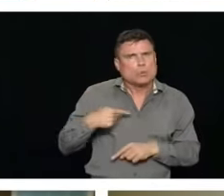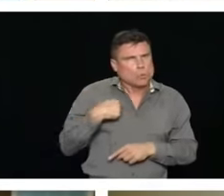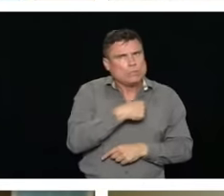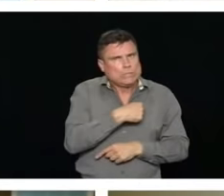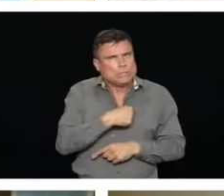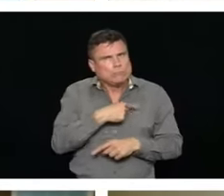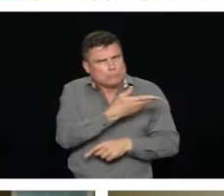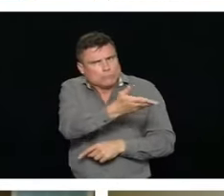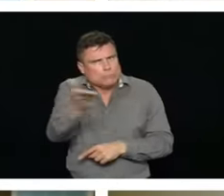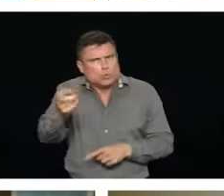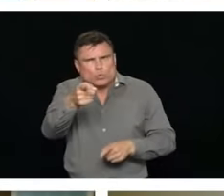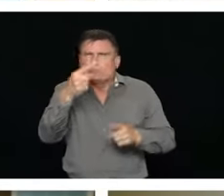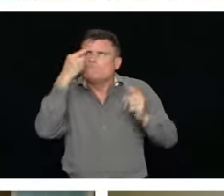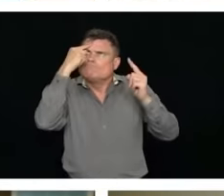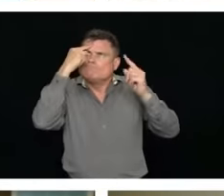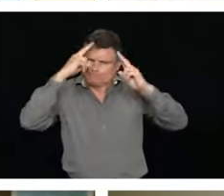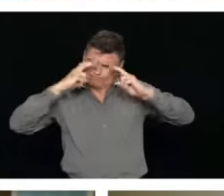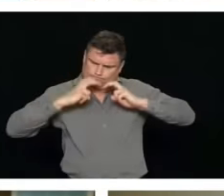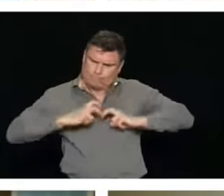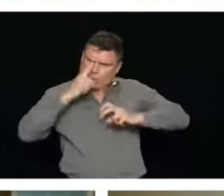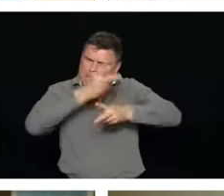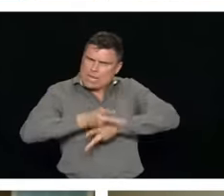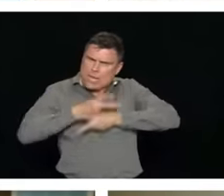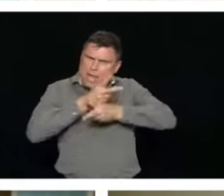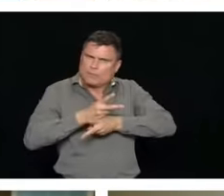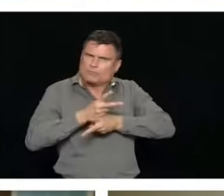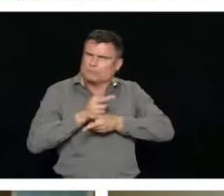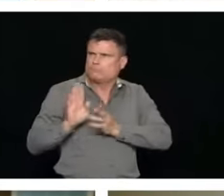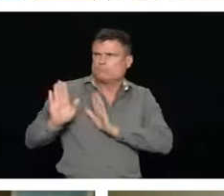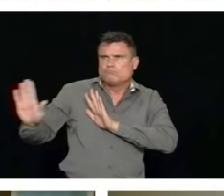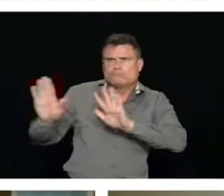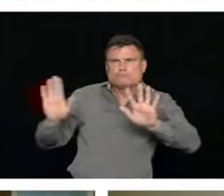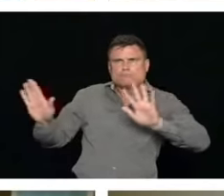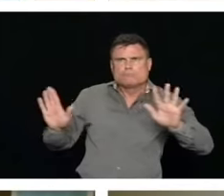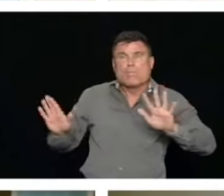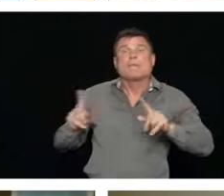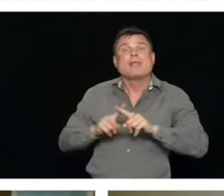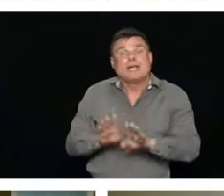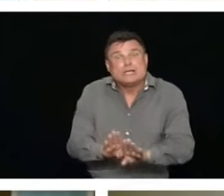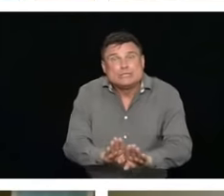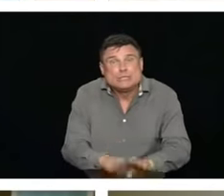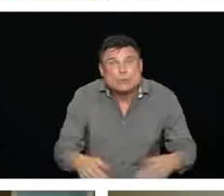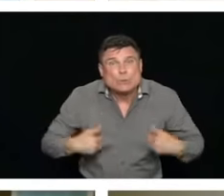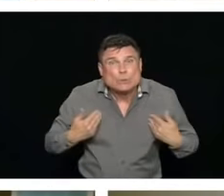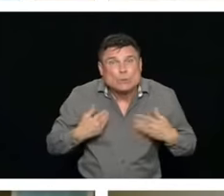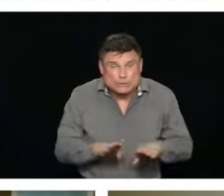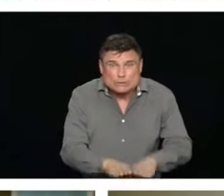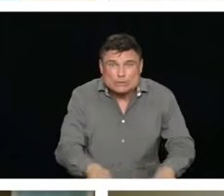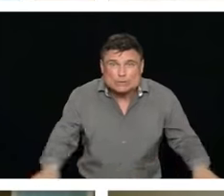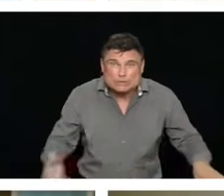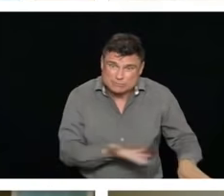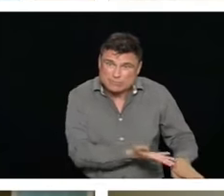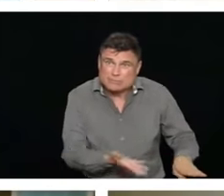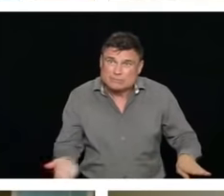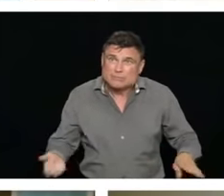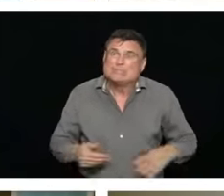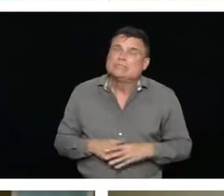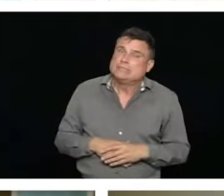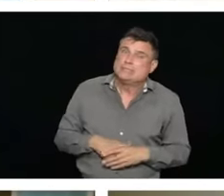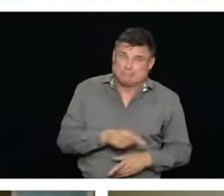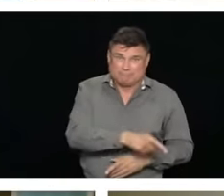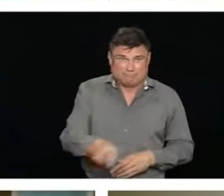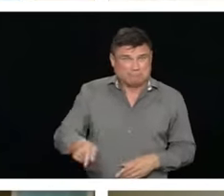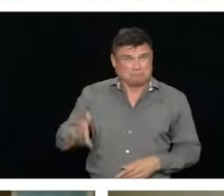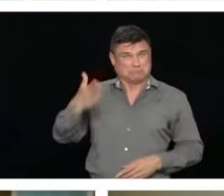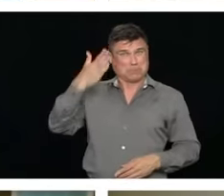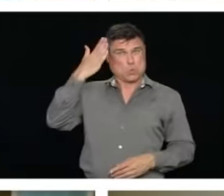actually very impractical to manage that. So what we're looking and what we're recommending is that we help kids